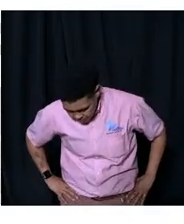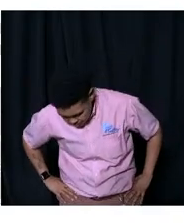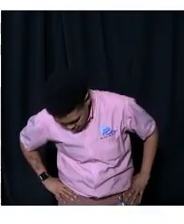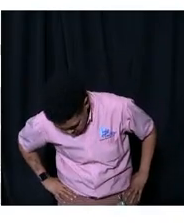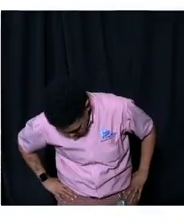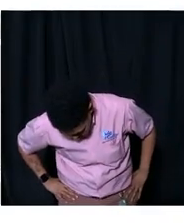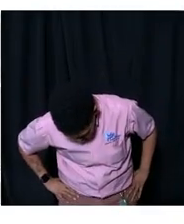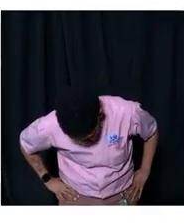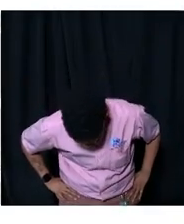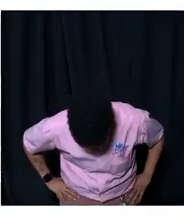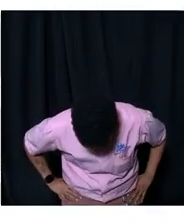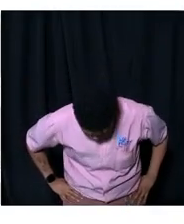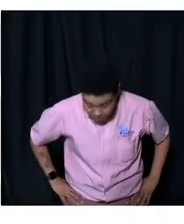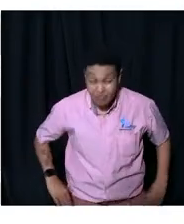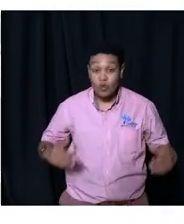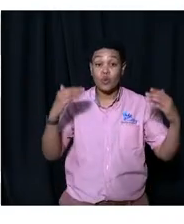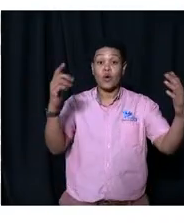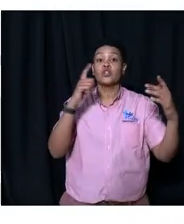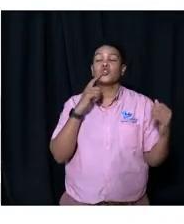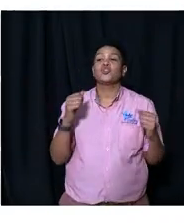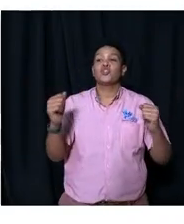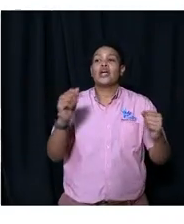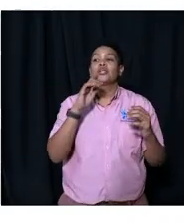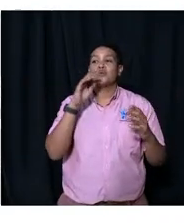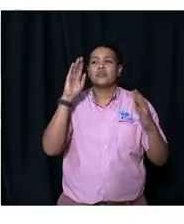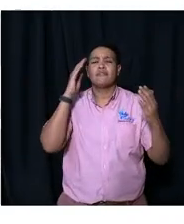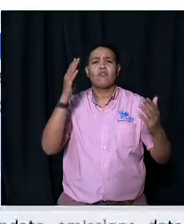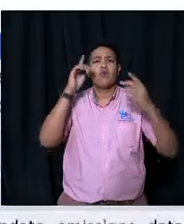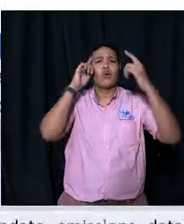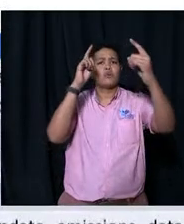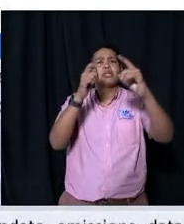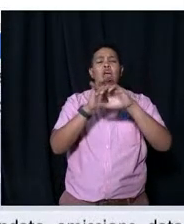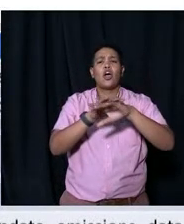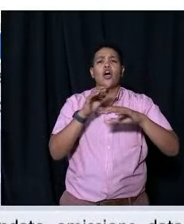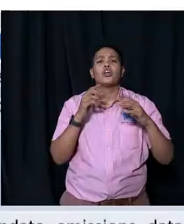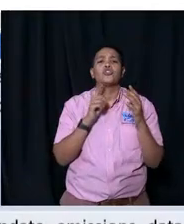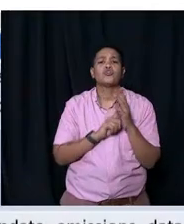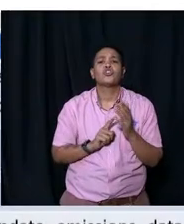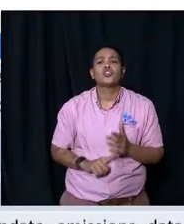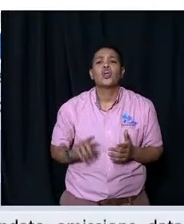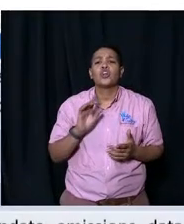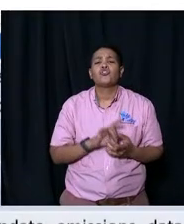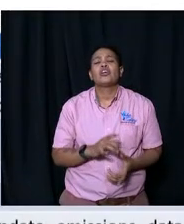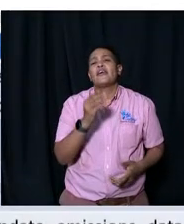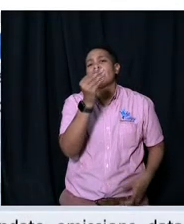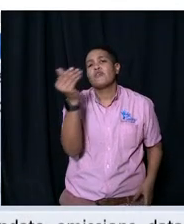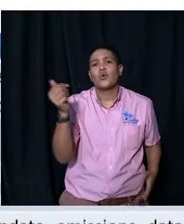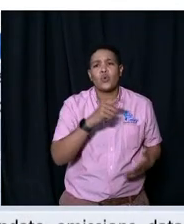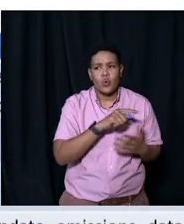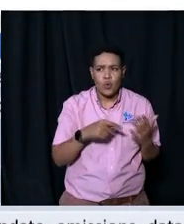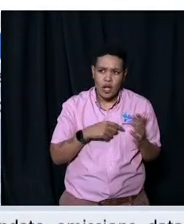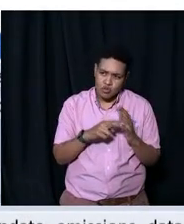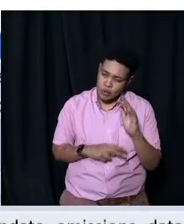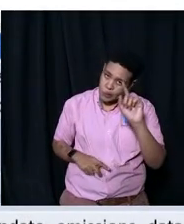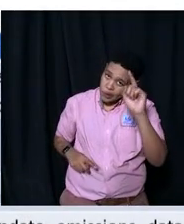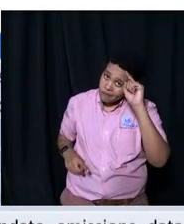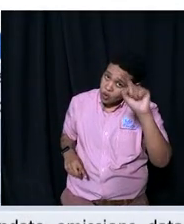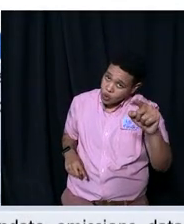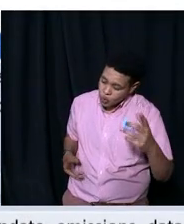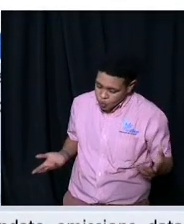Moving on to the strategies which address the objective on research. And there are a few. I'll just read one for